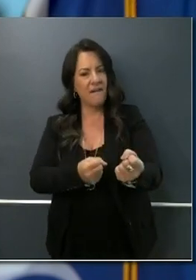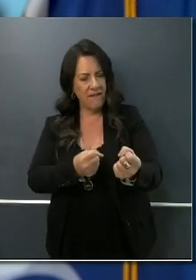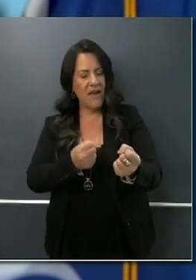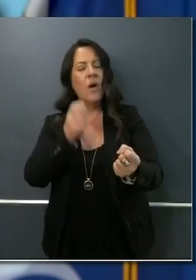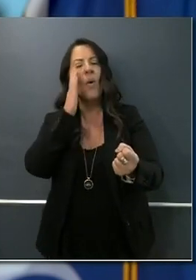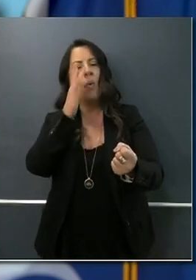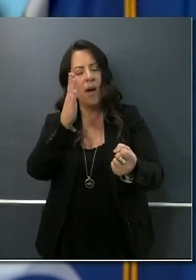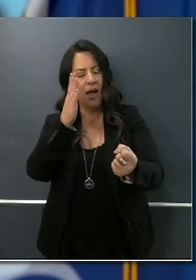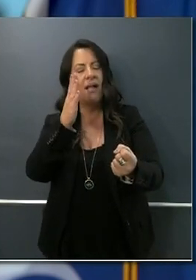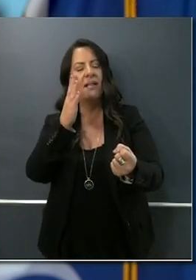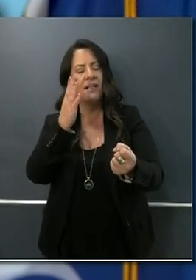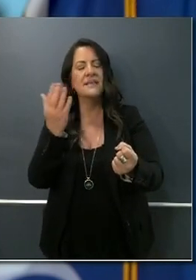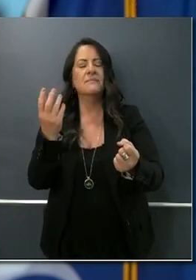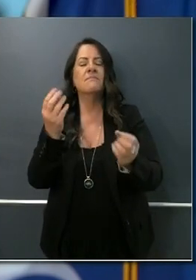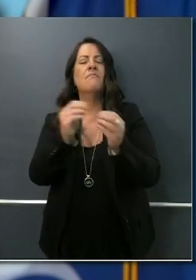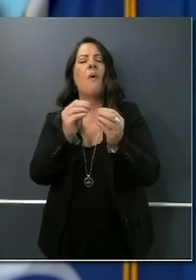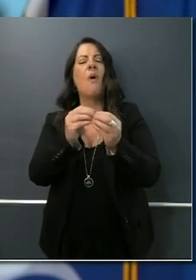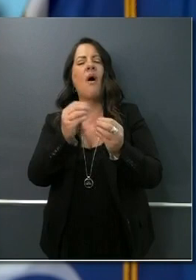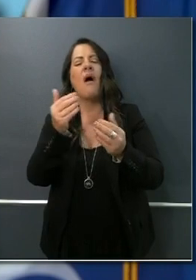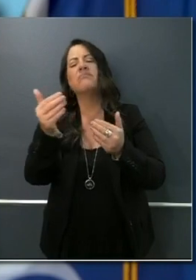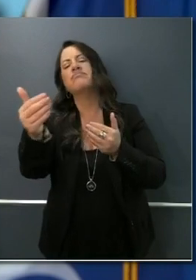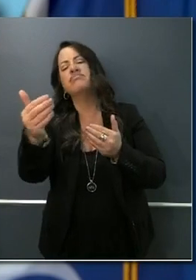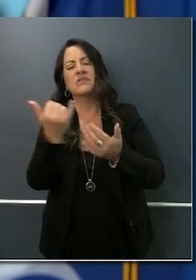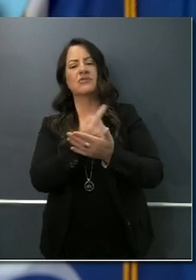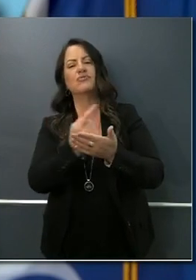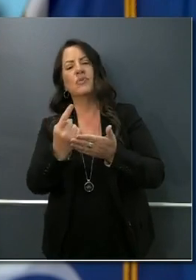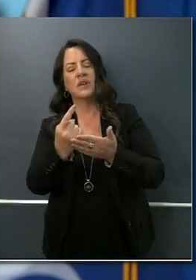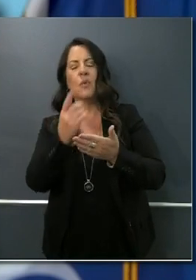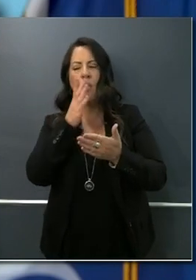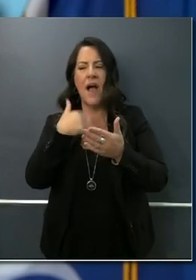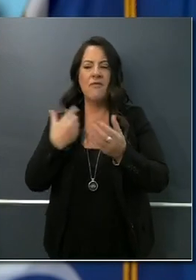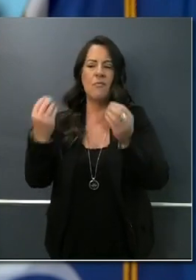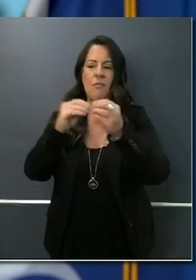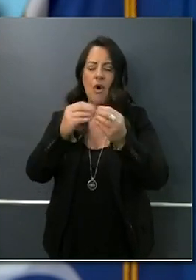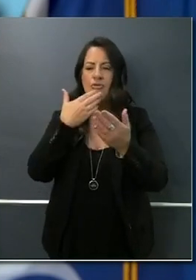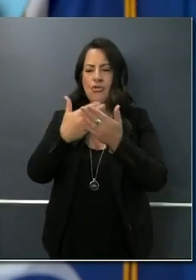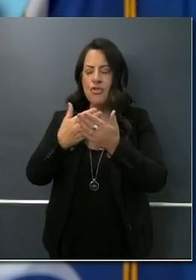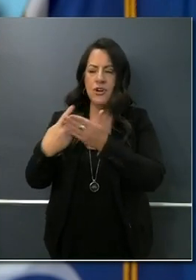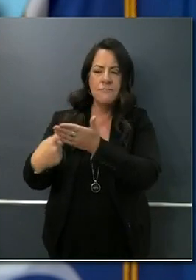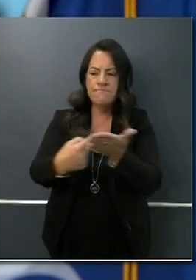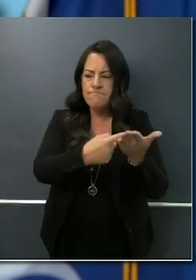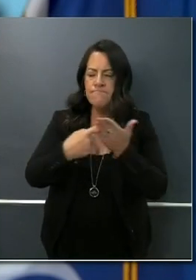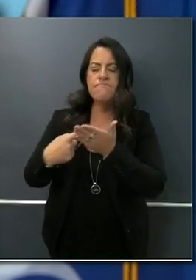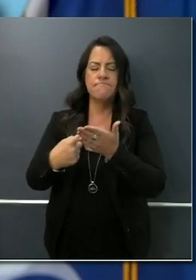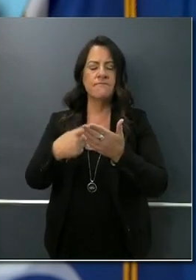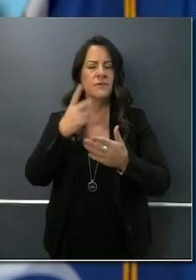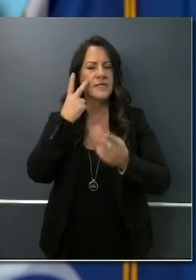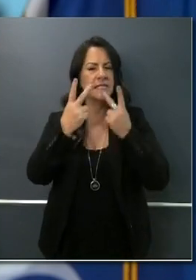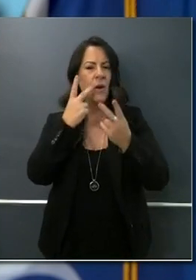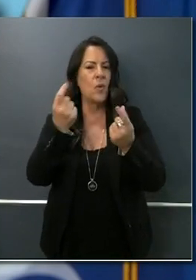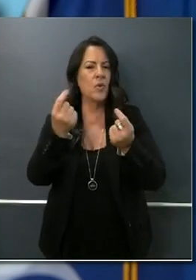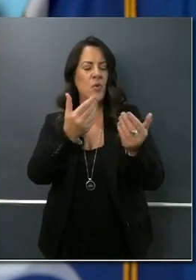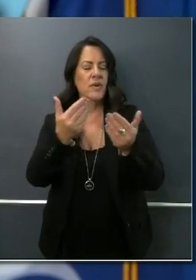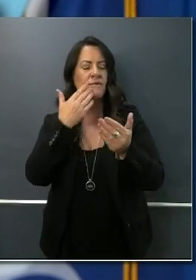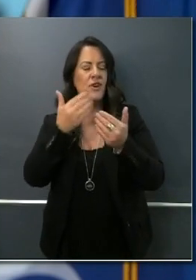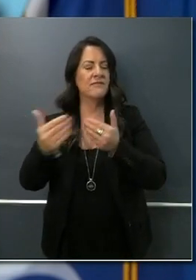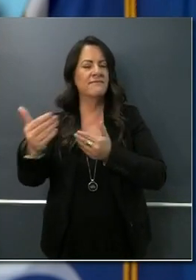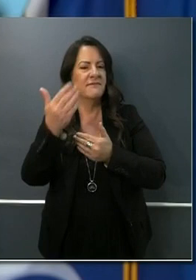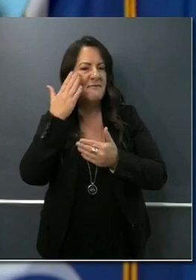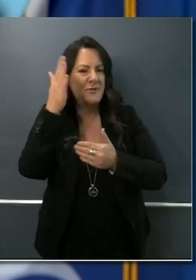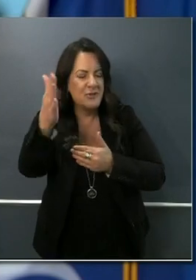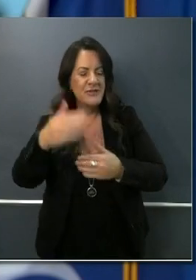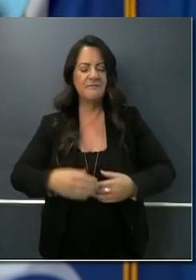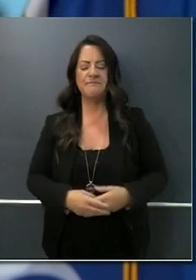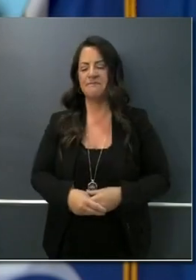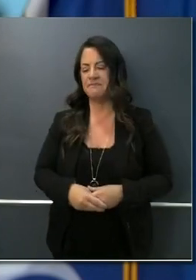to robust conversations this week in that respect. Also am very honored that we had some robust